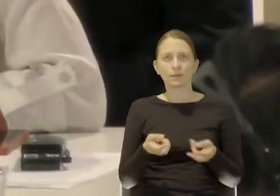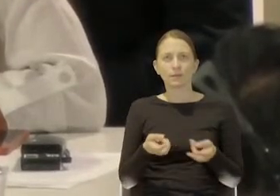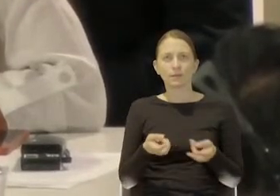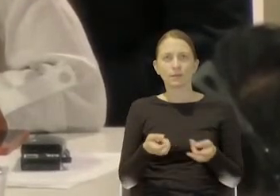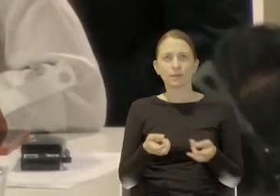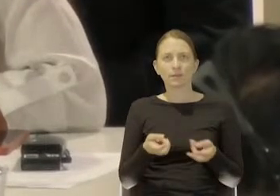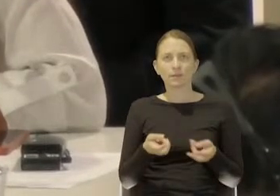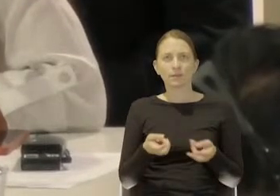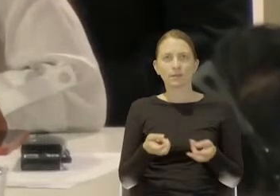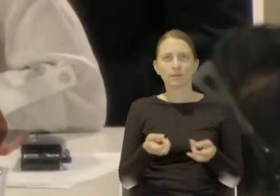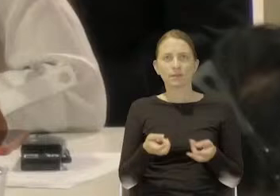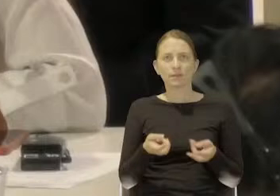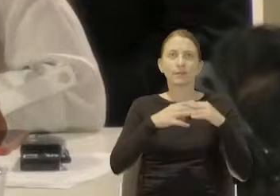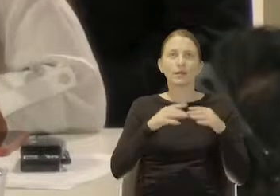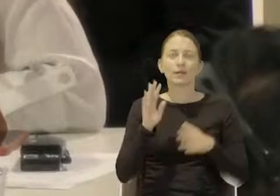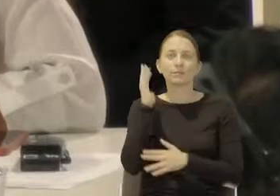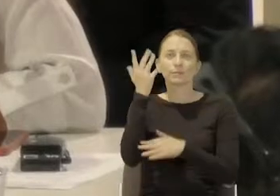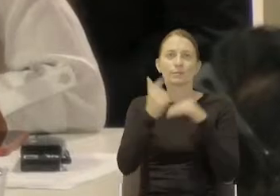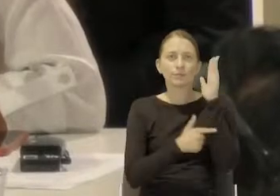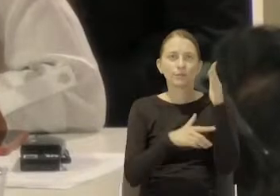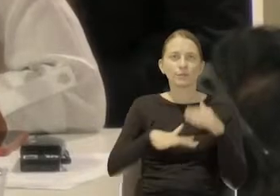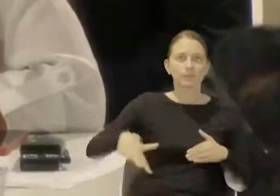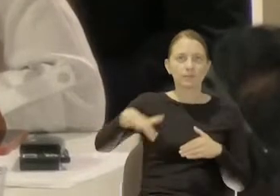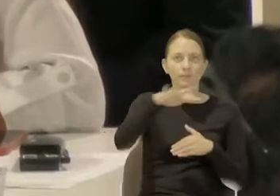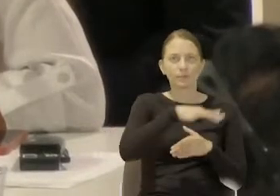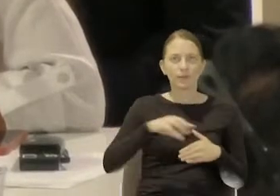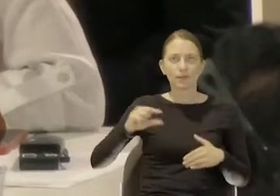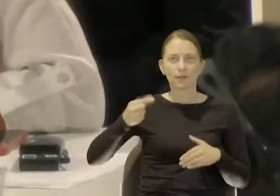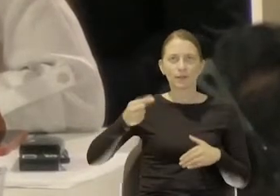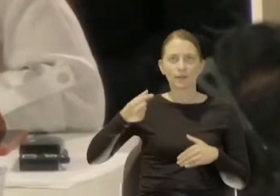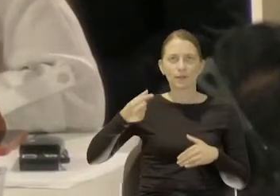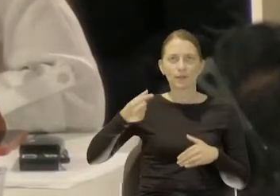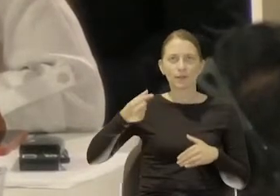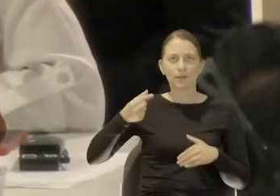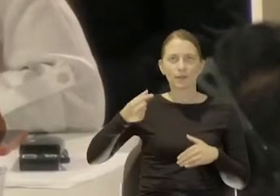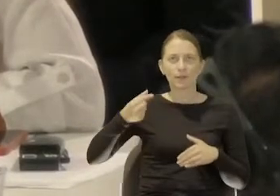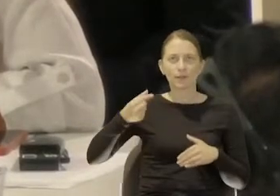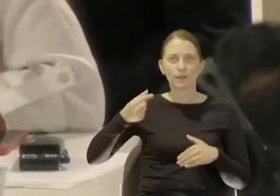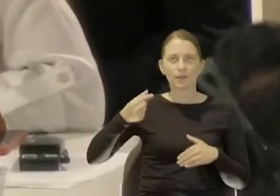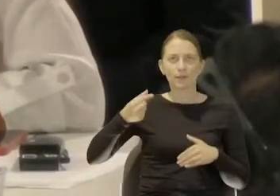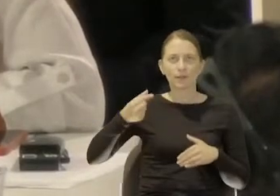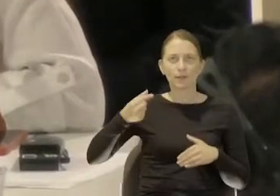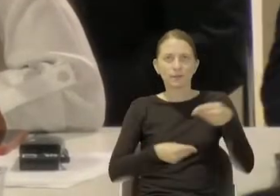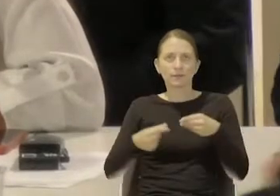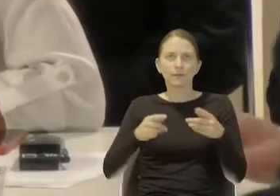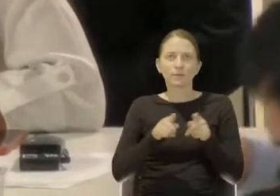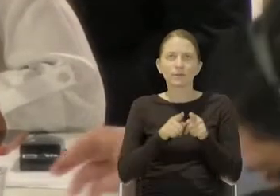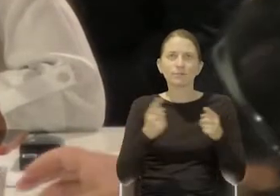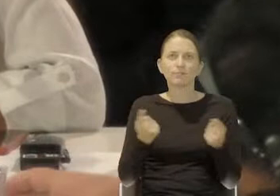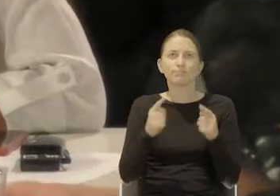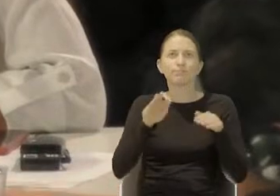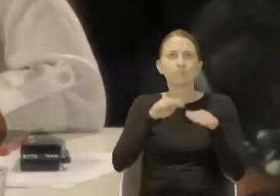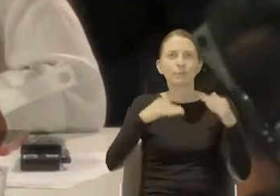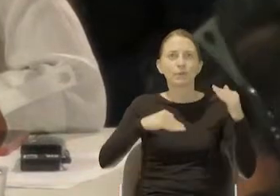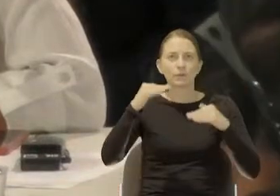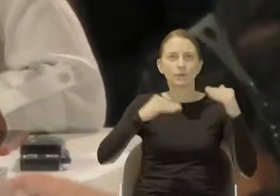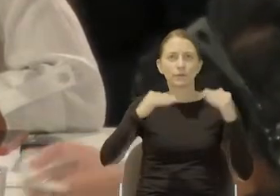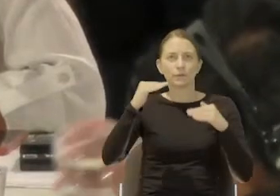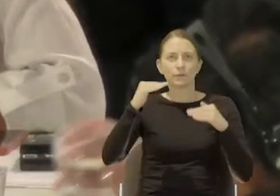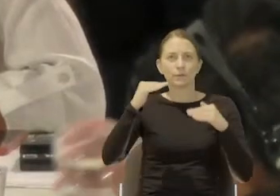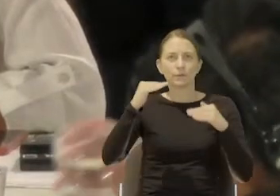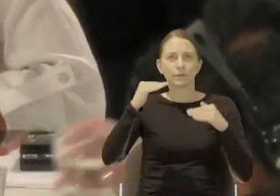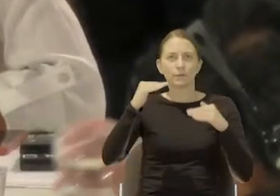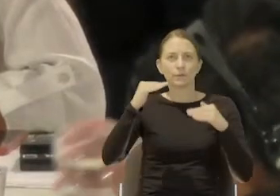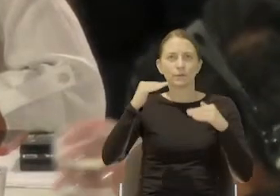the sustainable criteria into infrastructure projects, reducing risks, strengthening governance, and